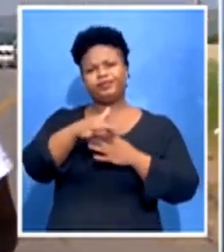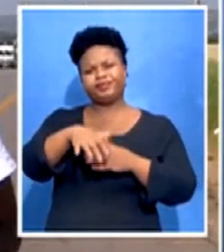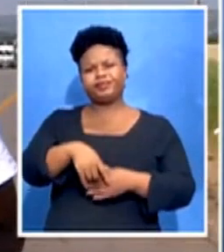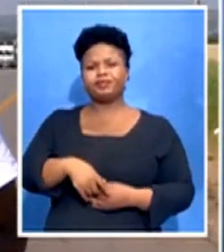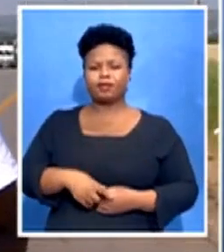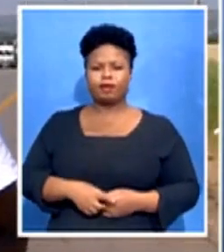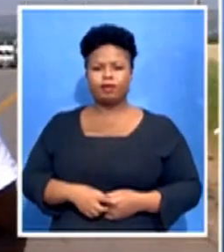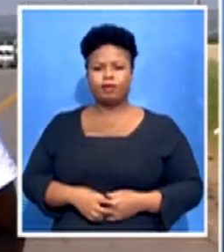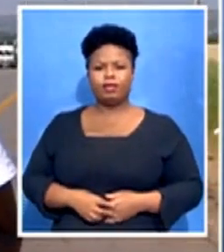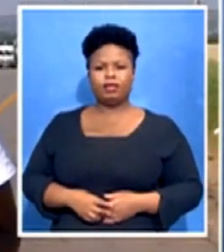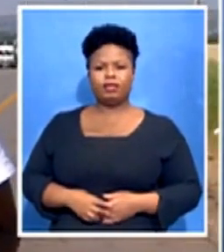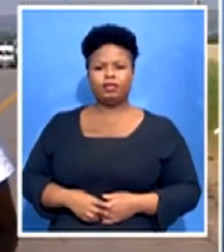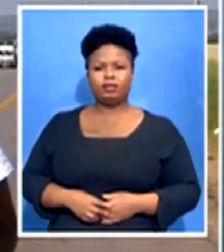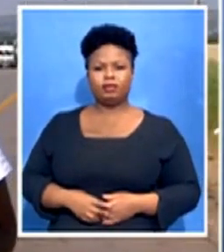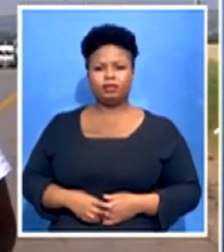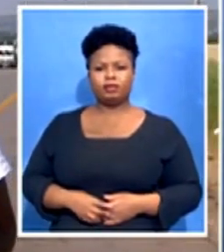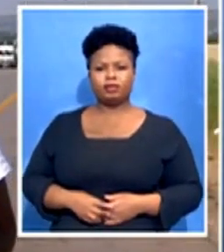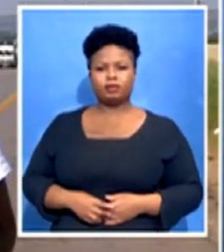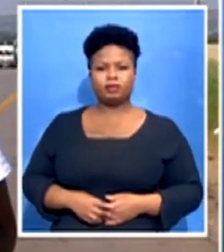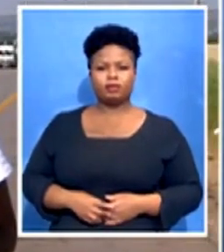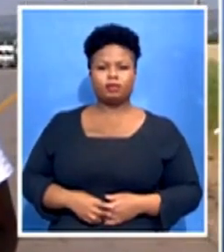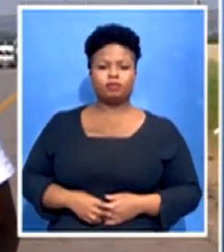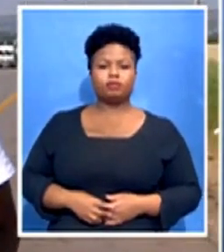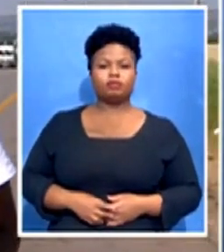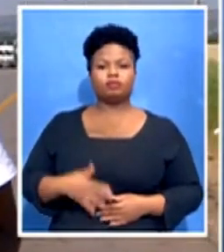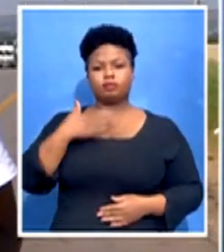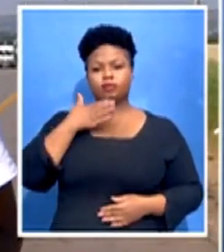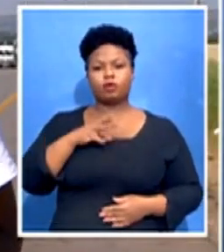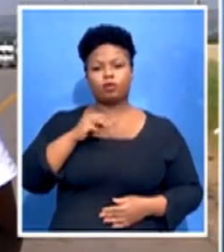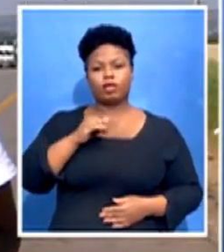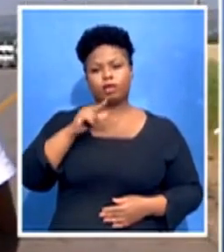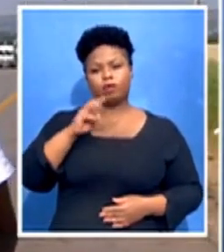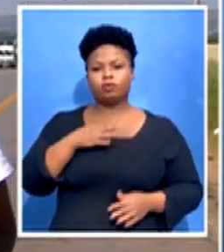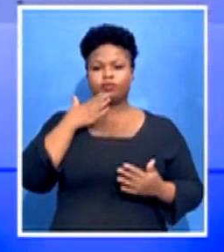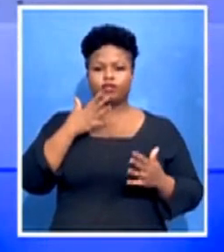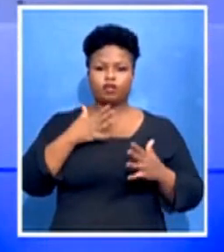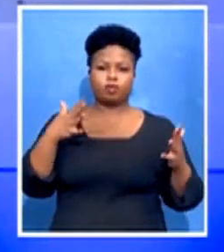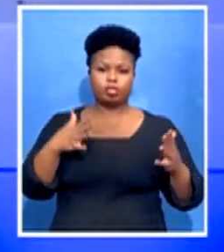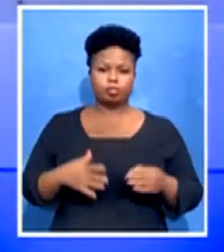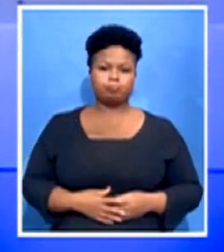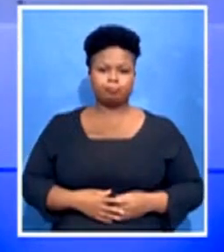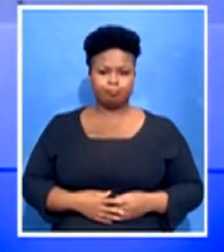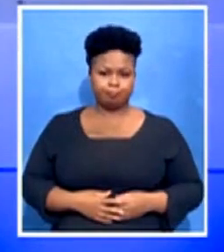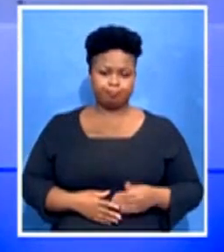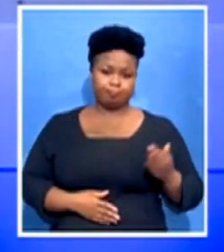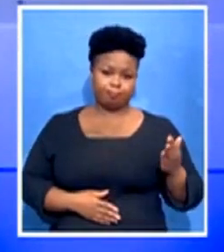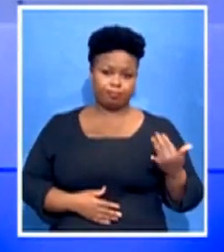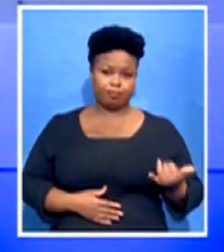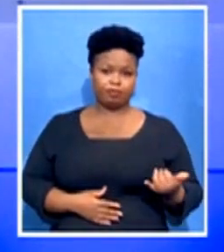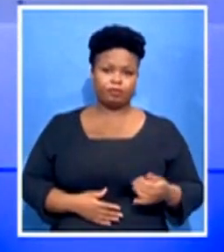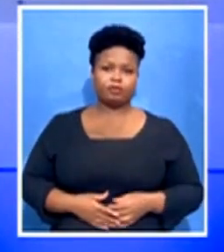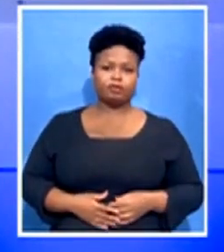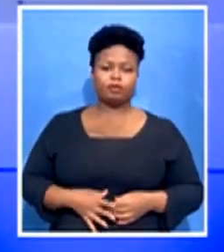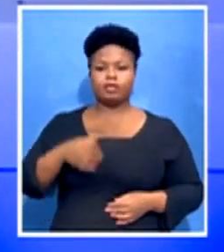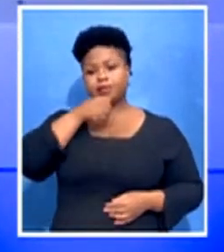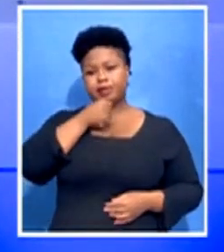right, Molemo Wone Mutwa there, live for us. Thank you very much indeed. No doubt we have a reporters fanned out across the country. We will get